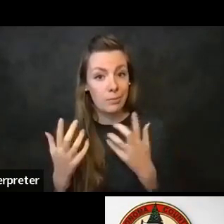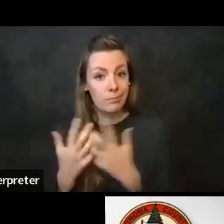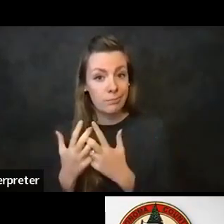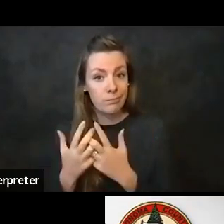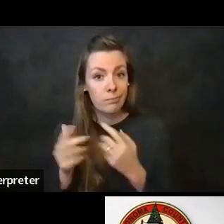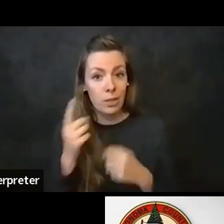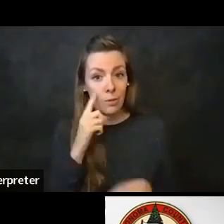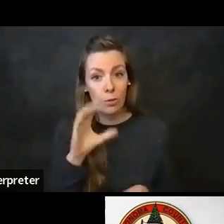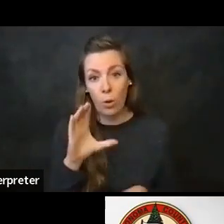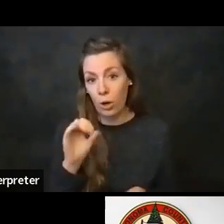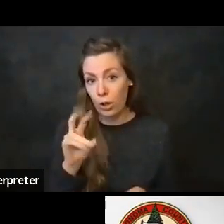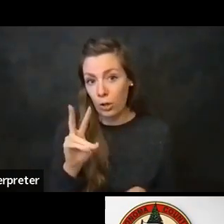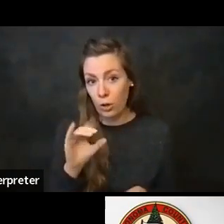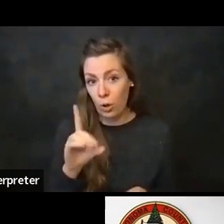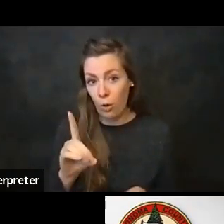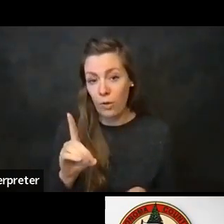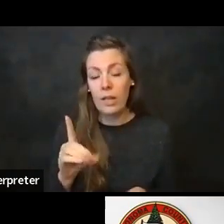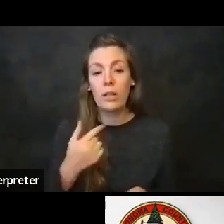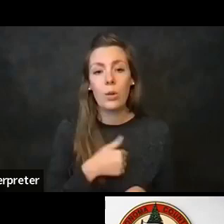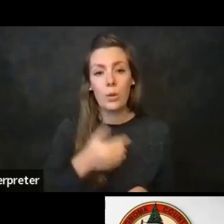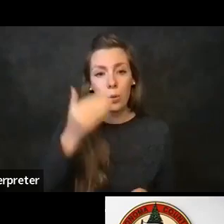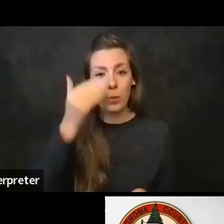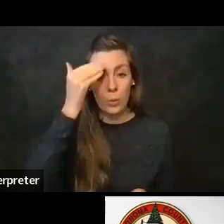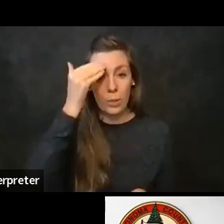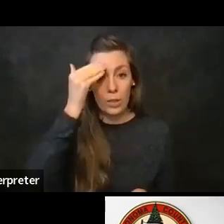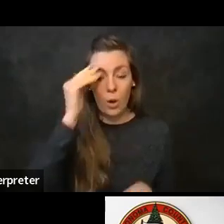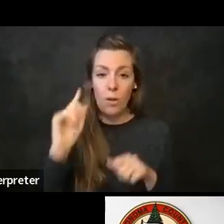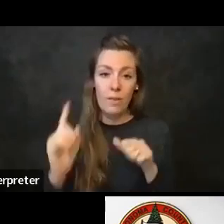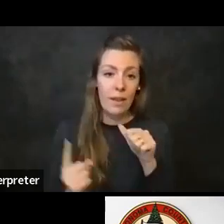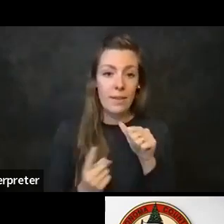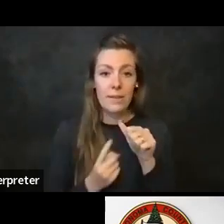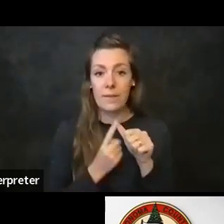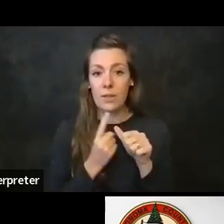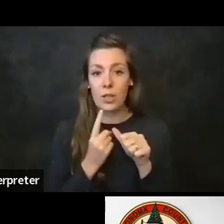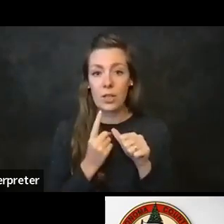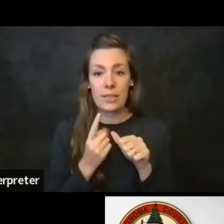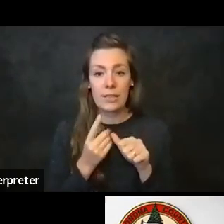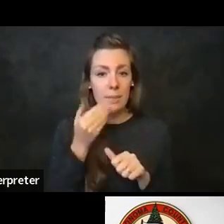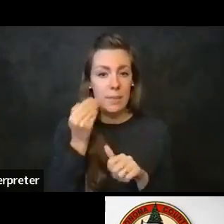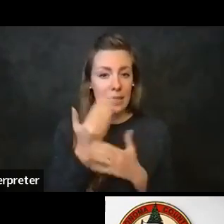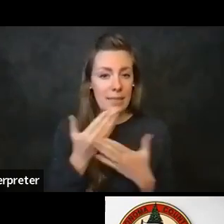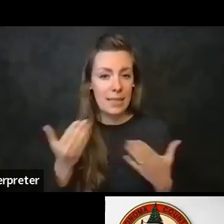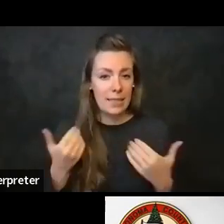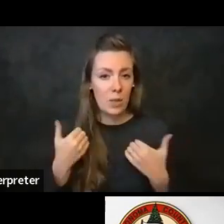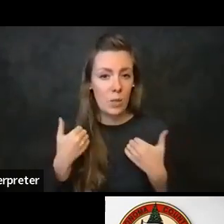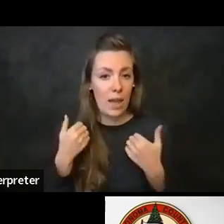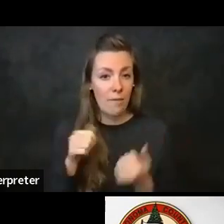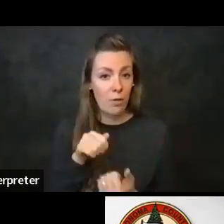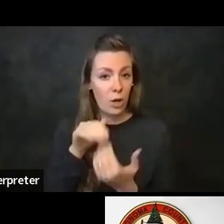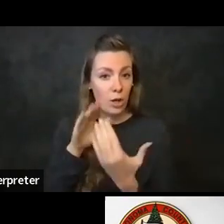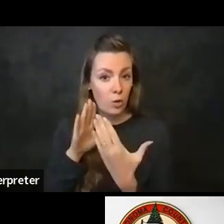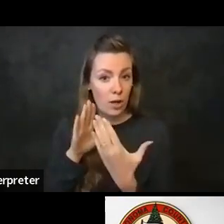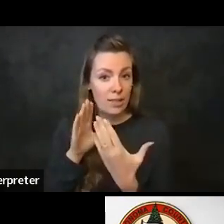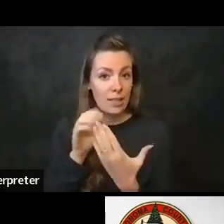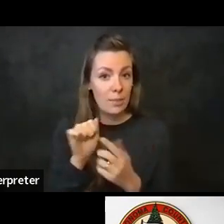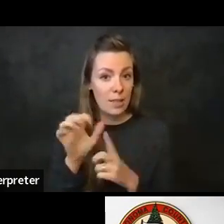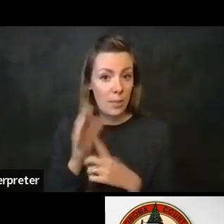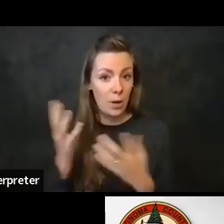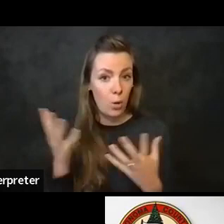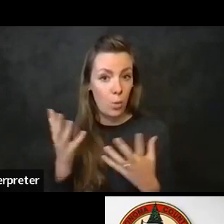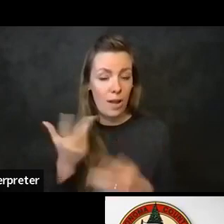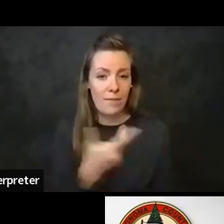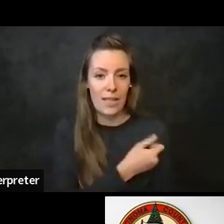and surges like this. We know that first and foremost, that the best tools that we have for addressing this pandemic are